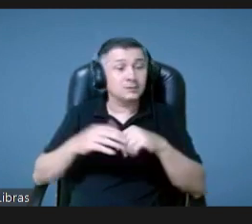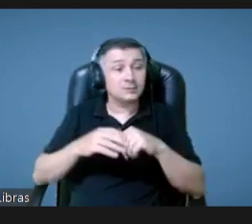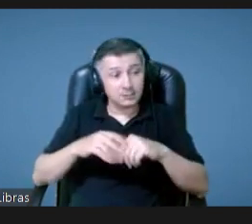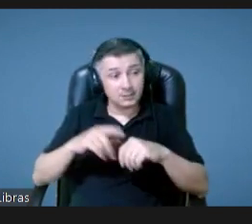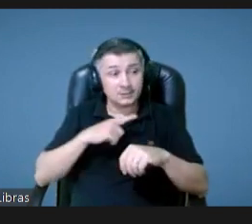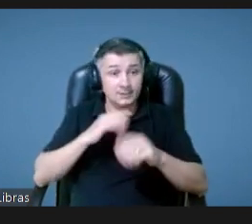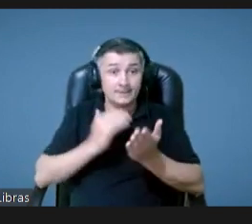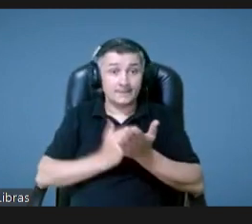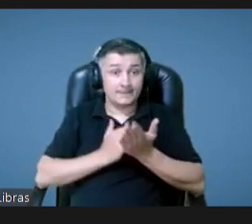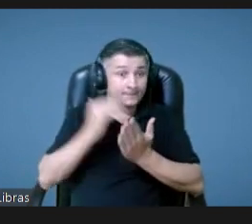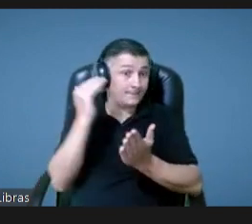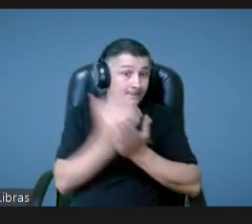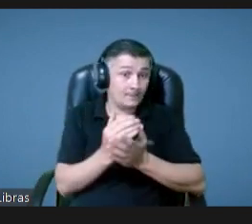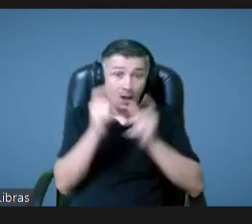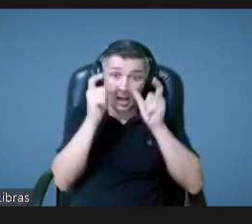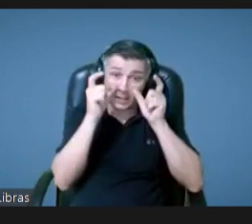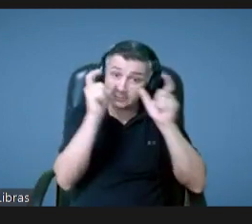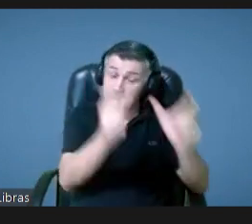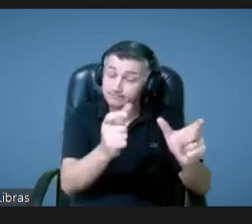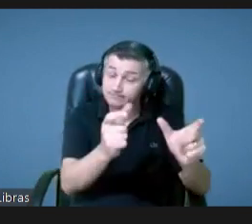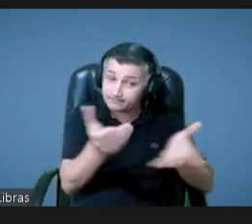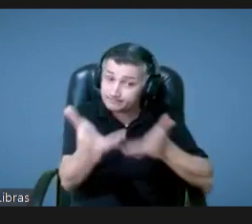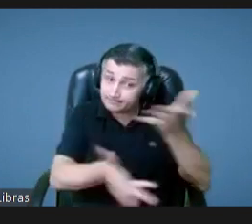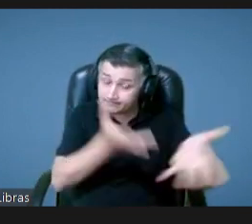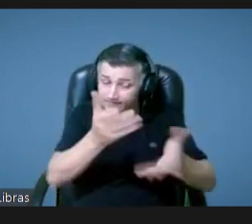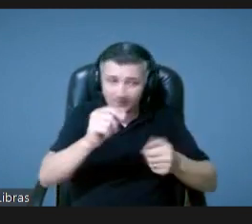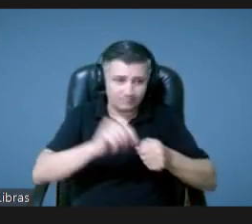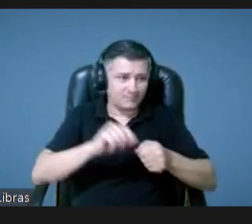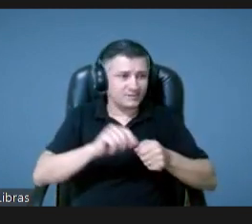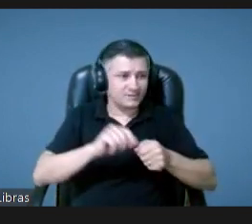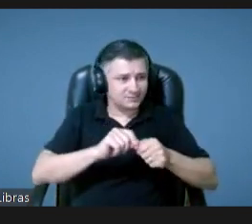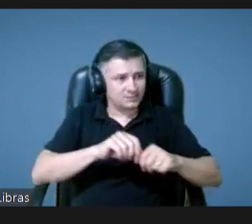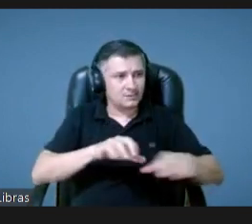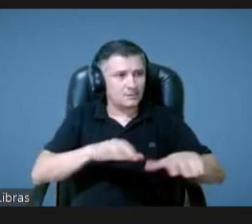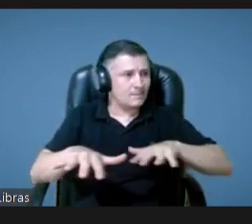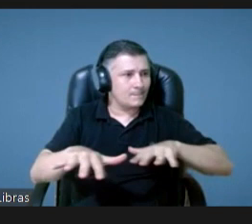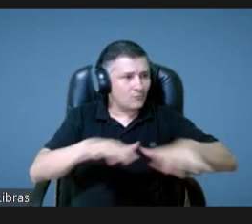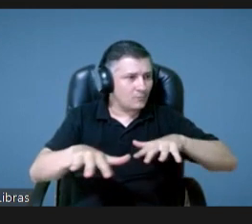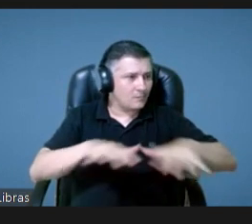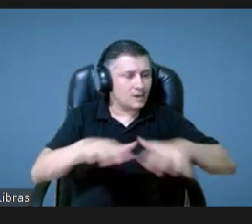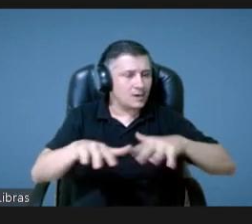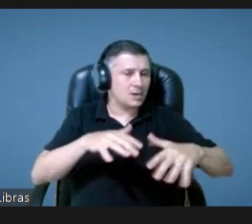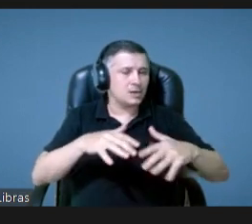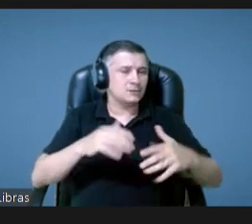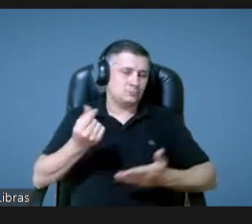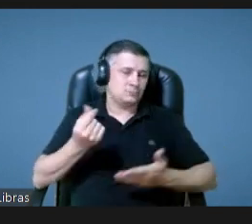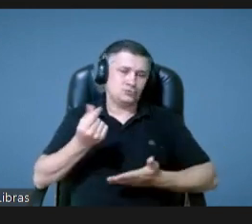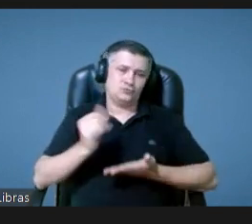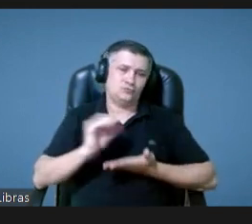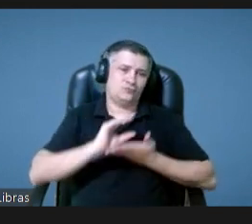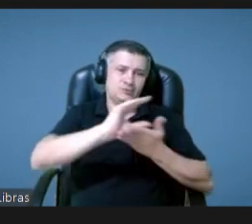active, and this will become more attractive.